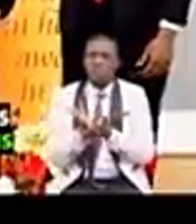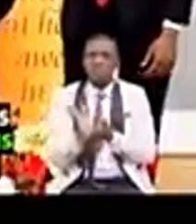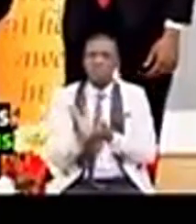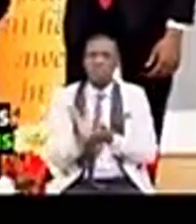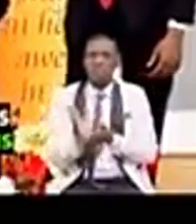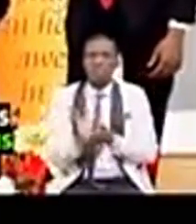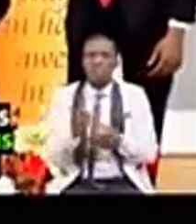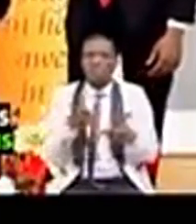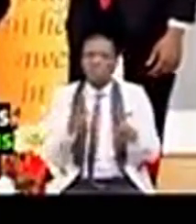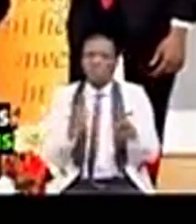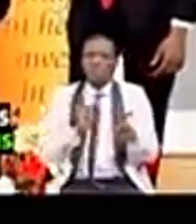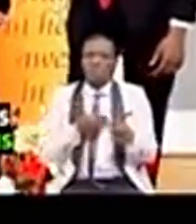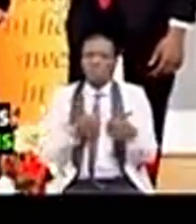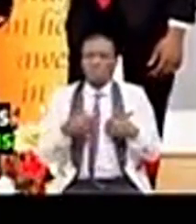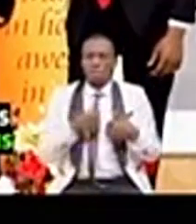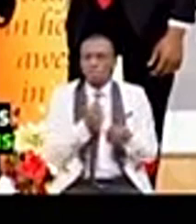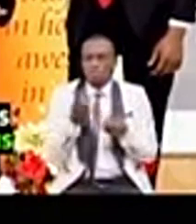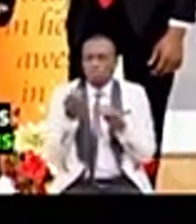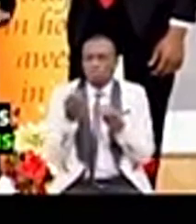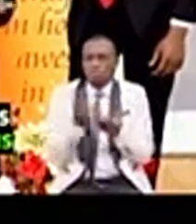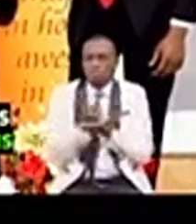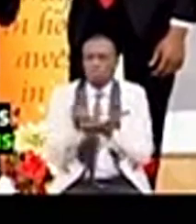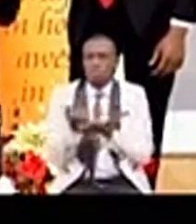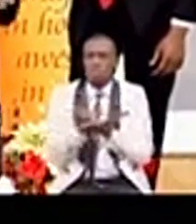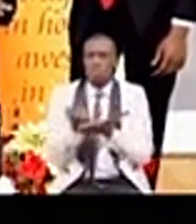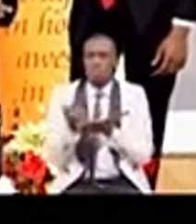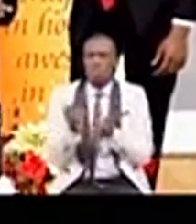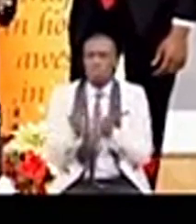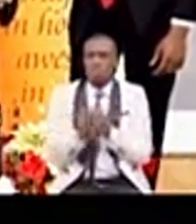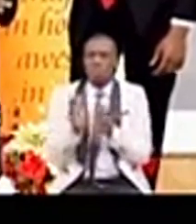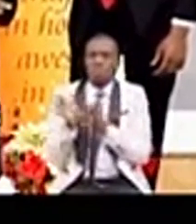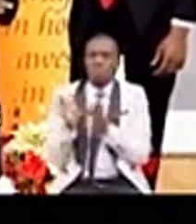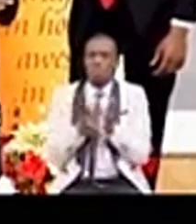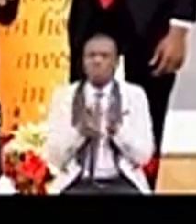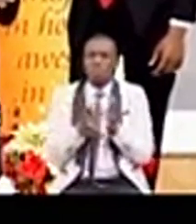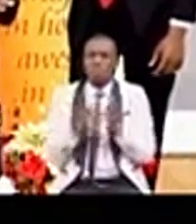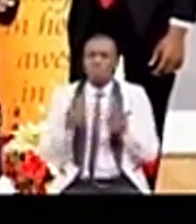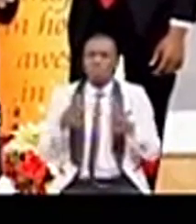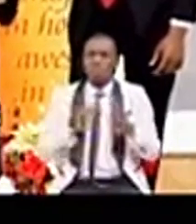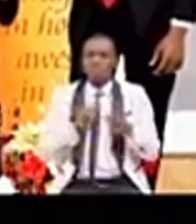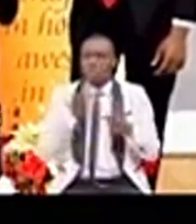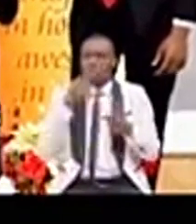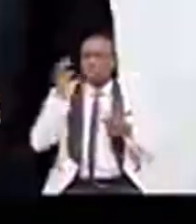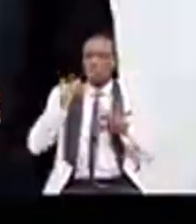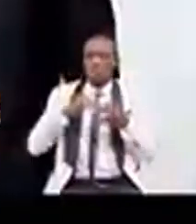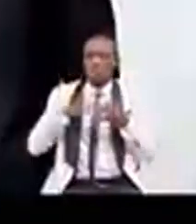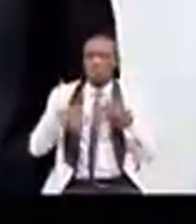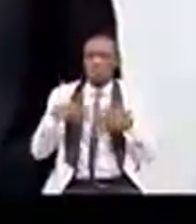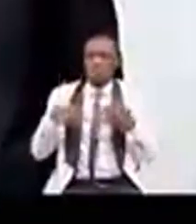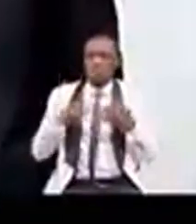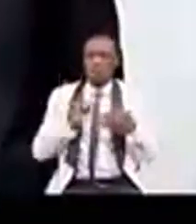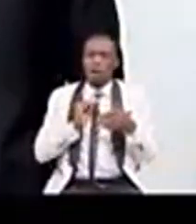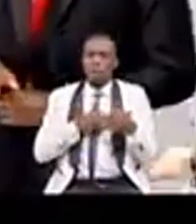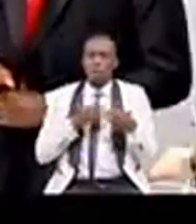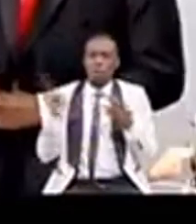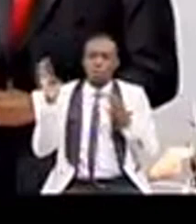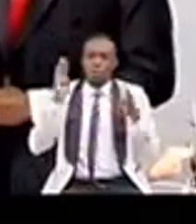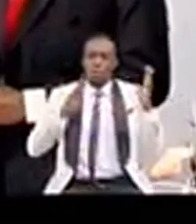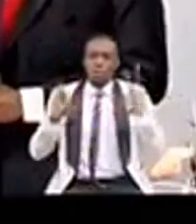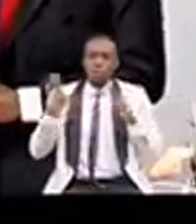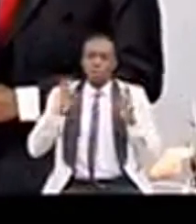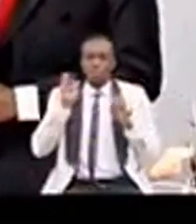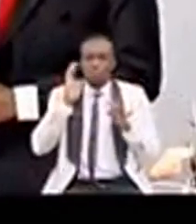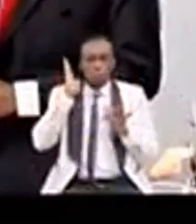right. Have a little talk with Jesus. Tell him all about our troubles. Hear